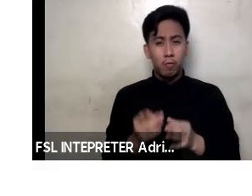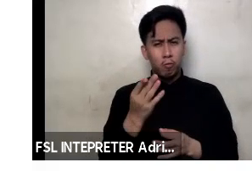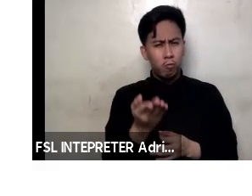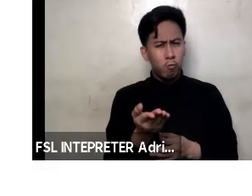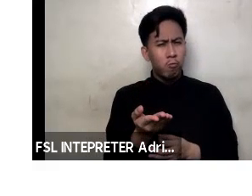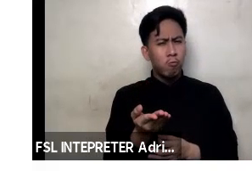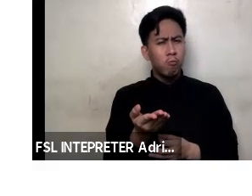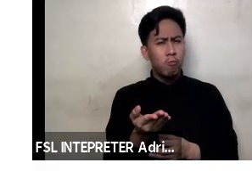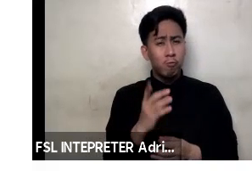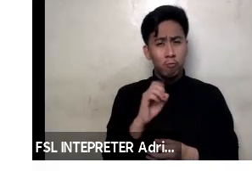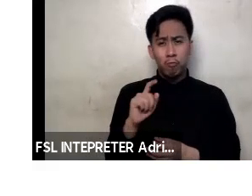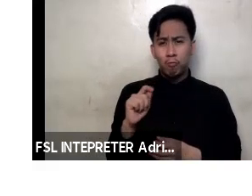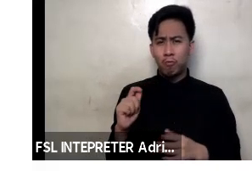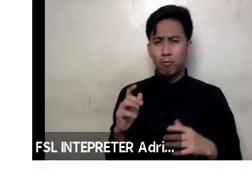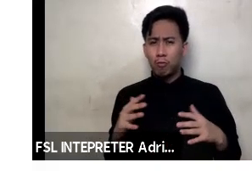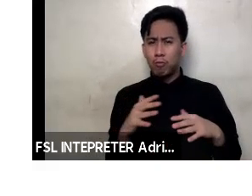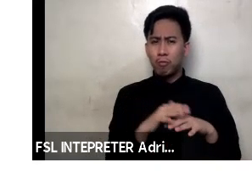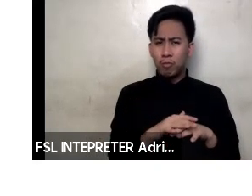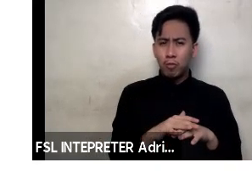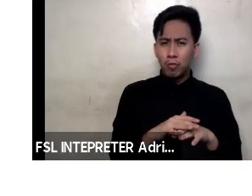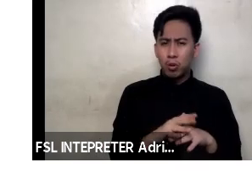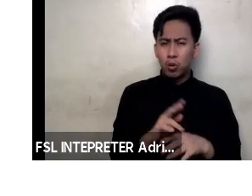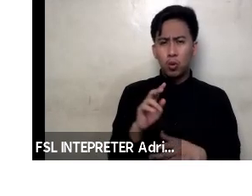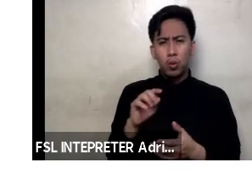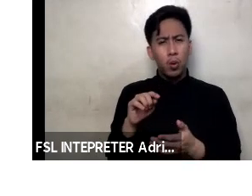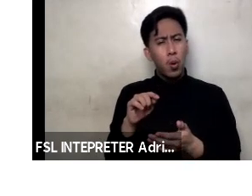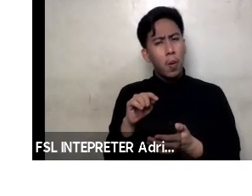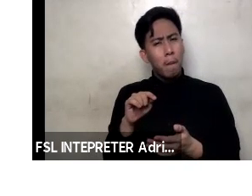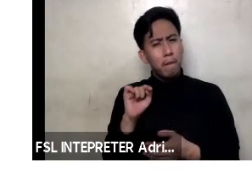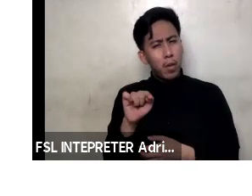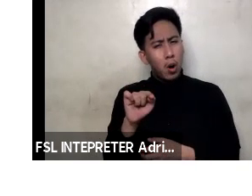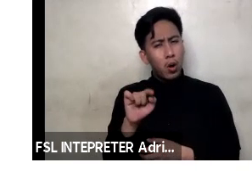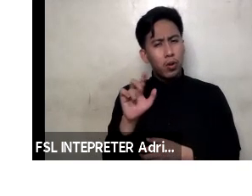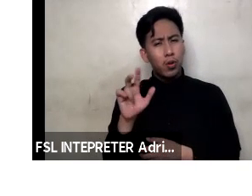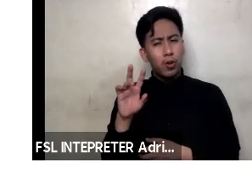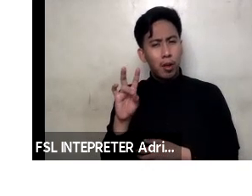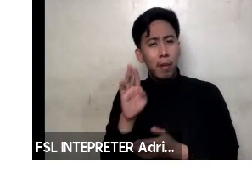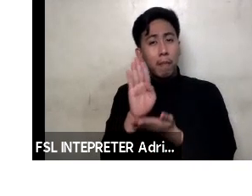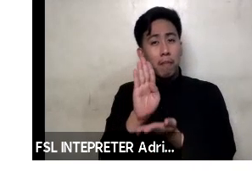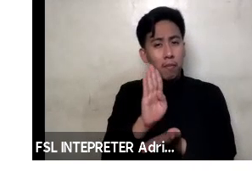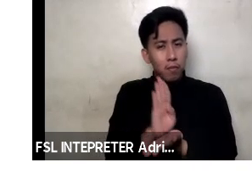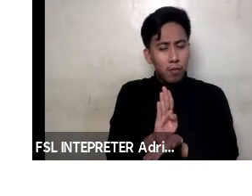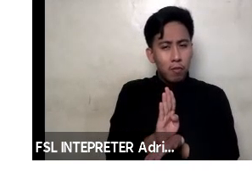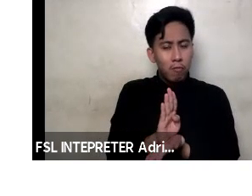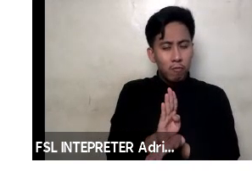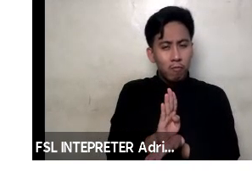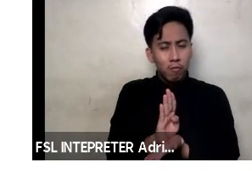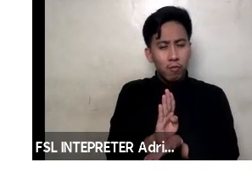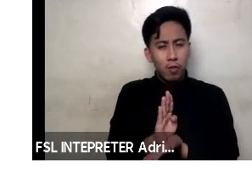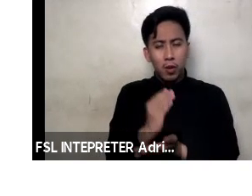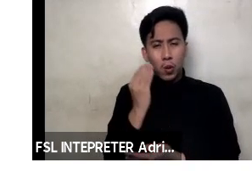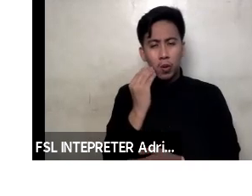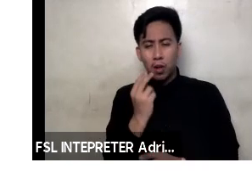both, this is equivalent to 2.37 billion people who are food insecure globally. And that is